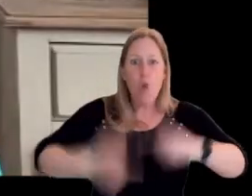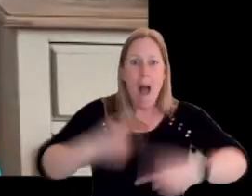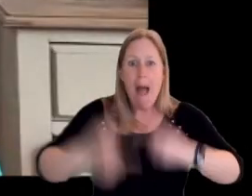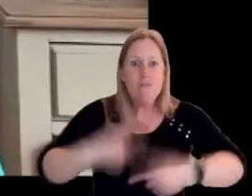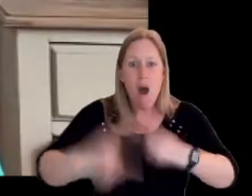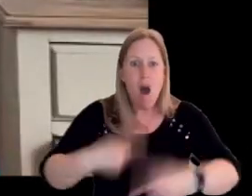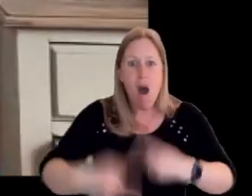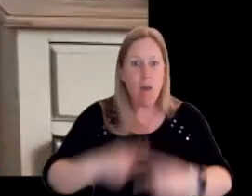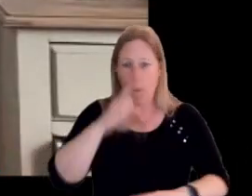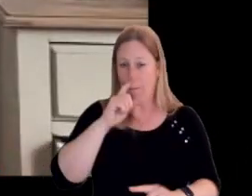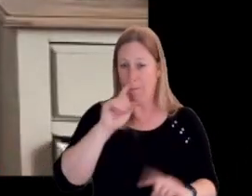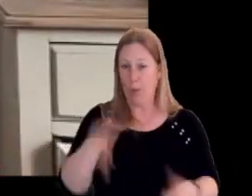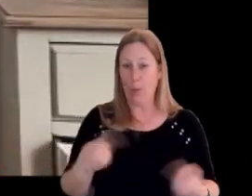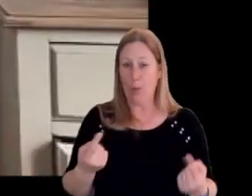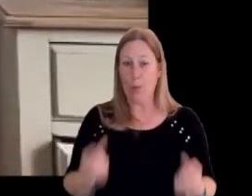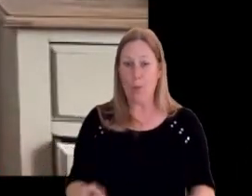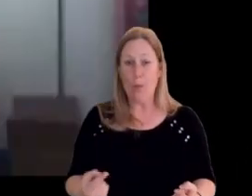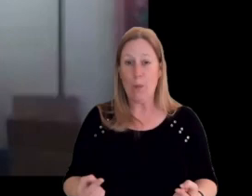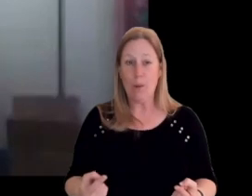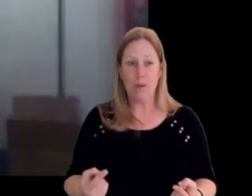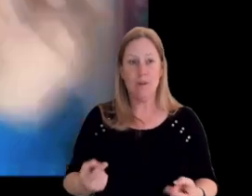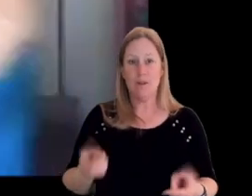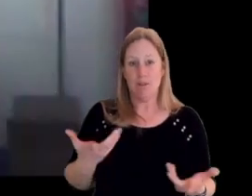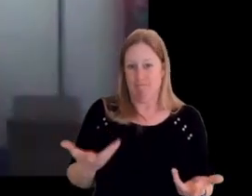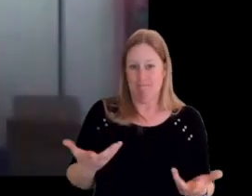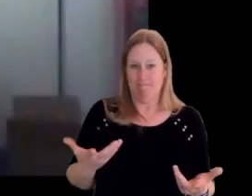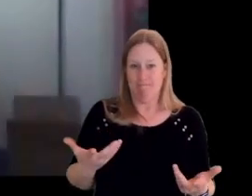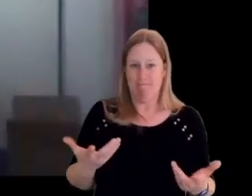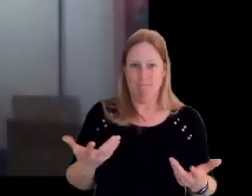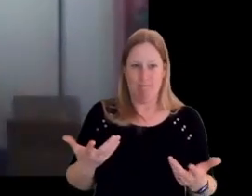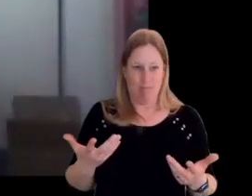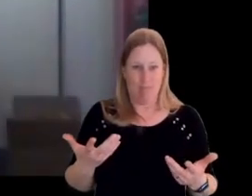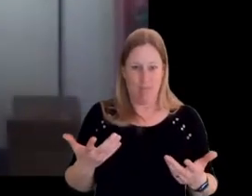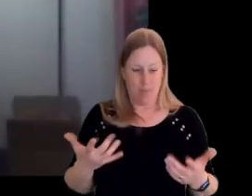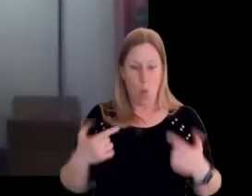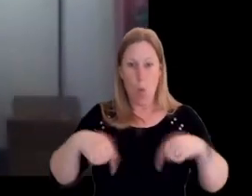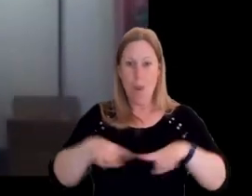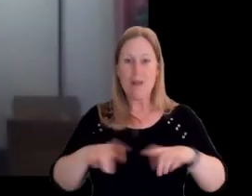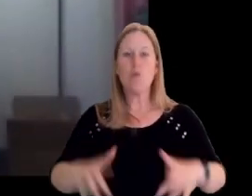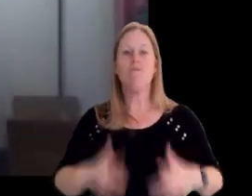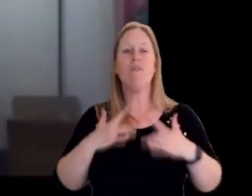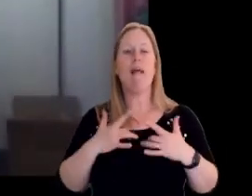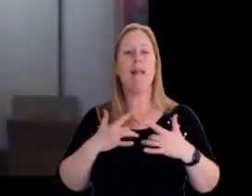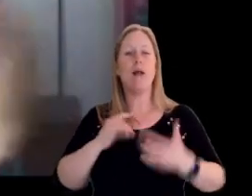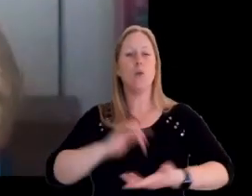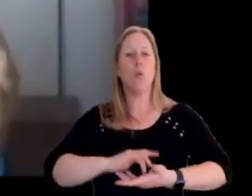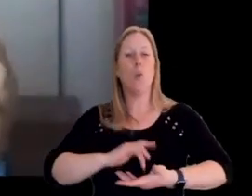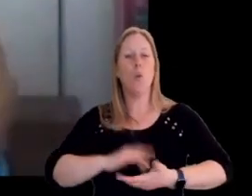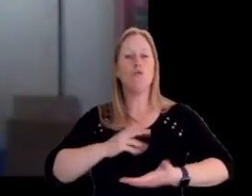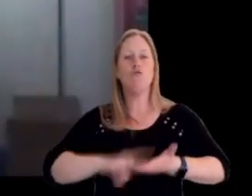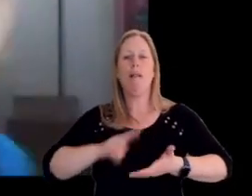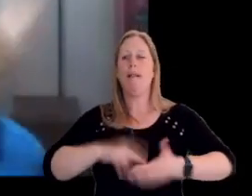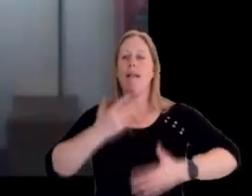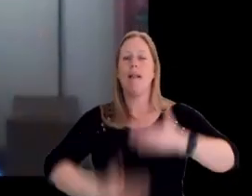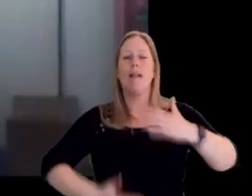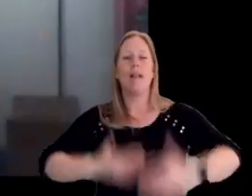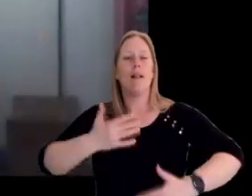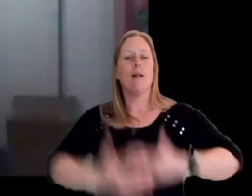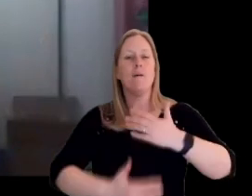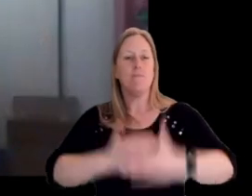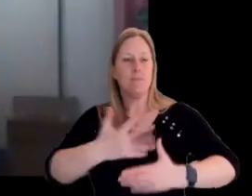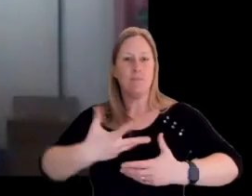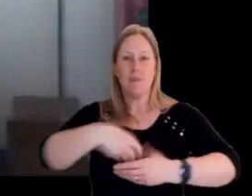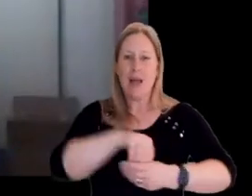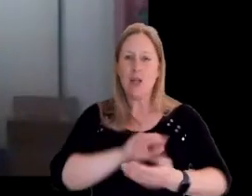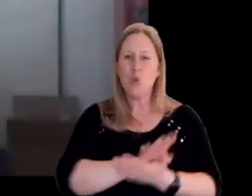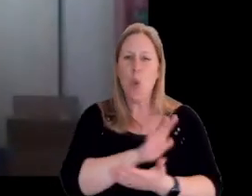not sustainable for just, creating an environment where you're feeling neutral, but especially if we're adding joy into the mix